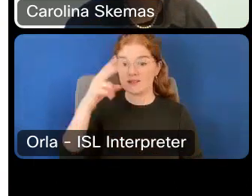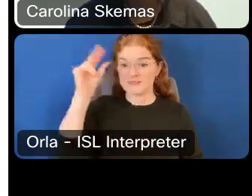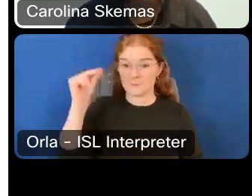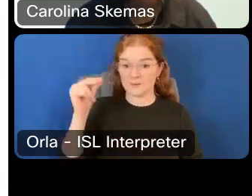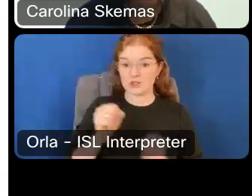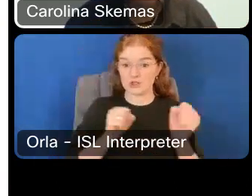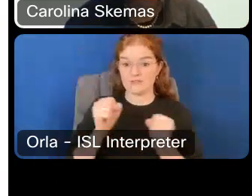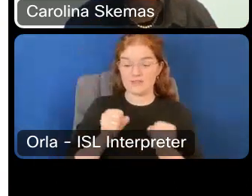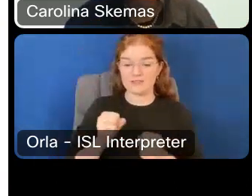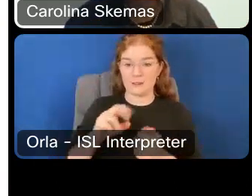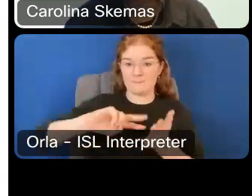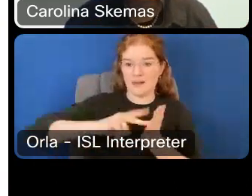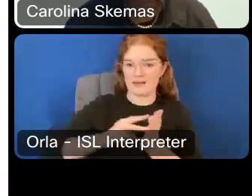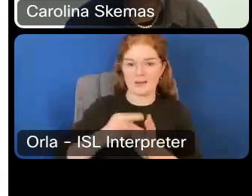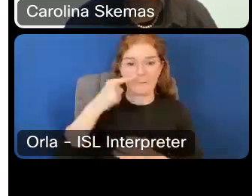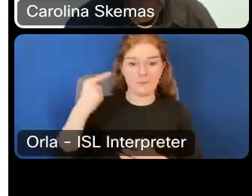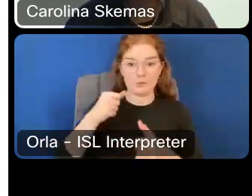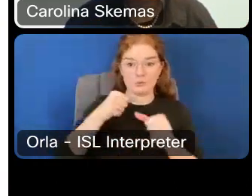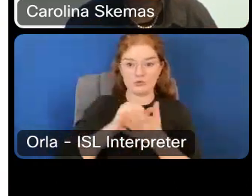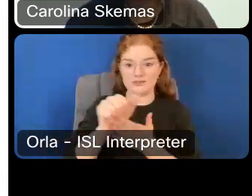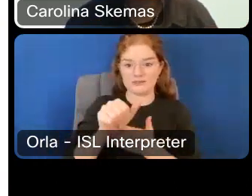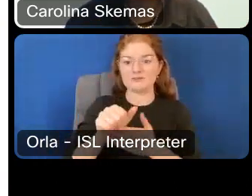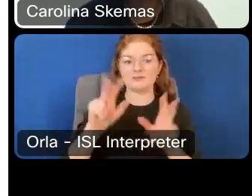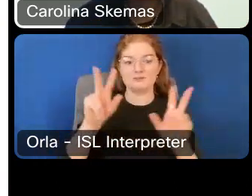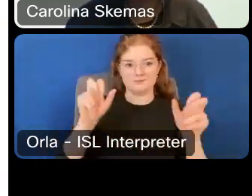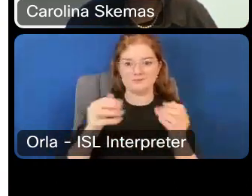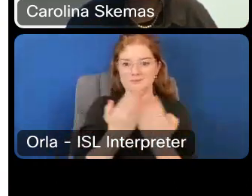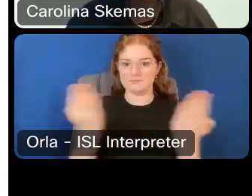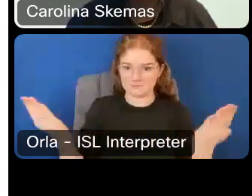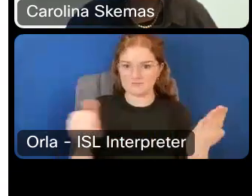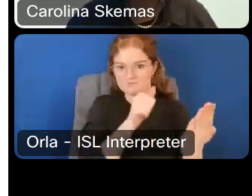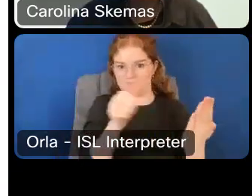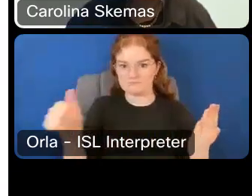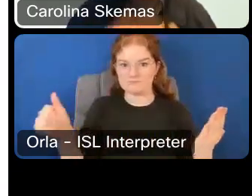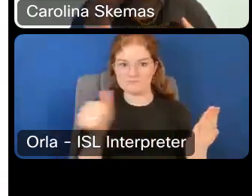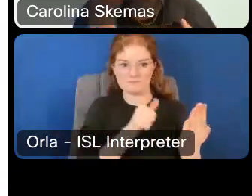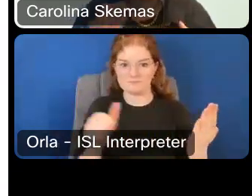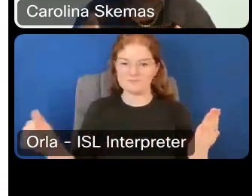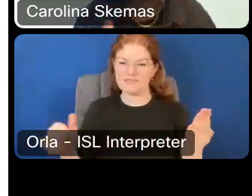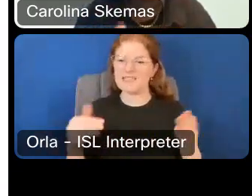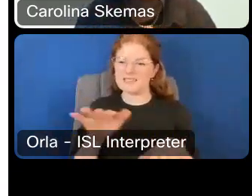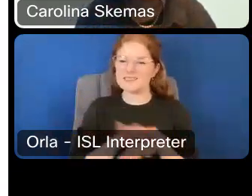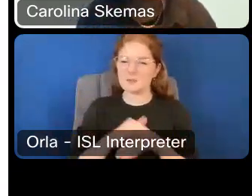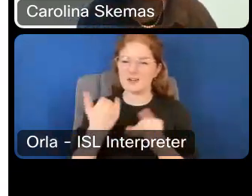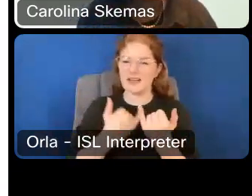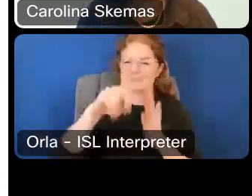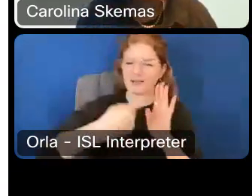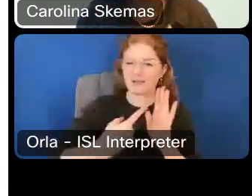blueprint that I think it would be very similar to kind of a diagram or like